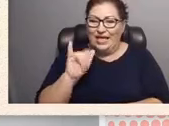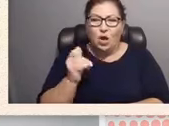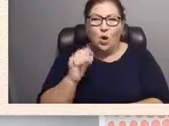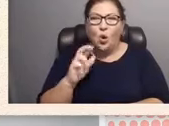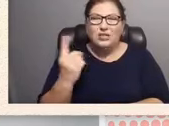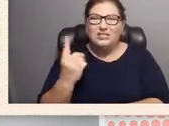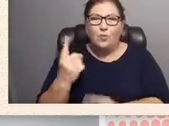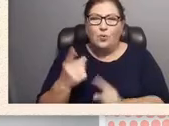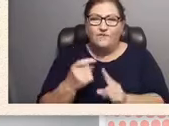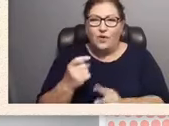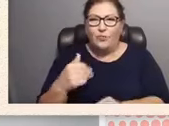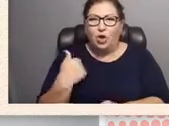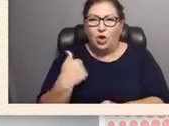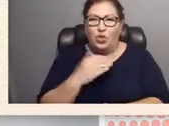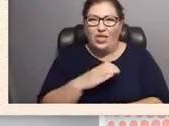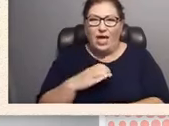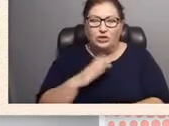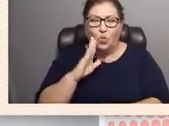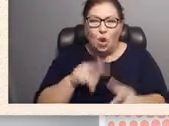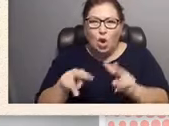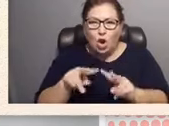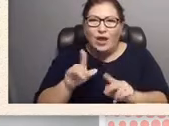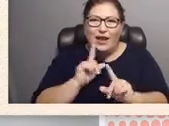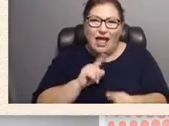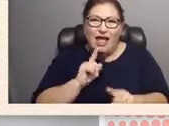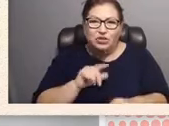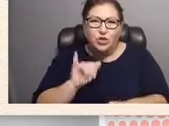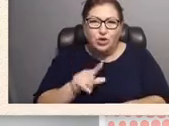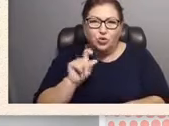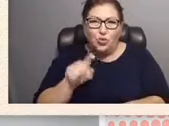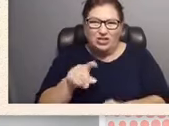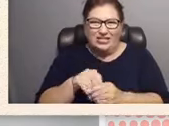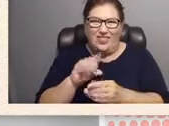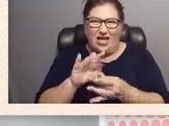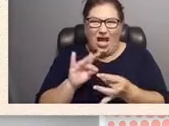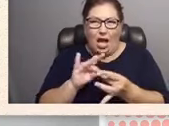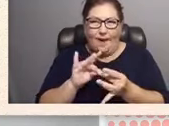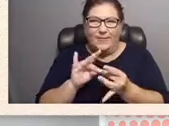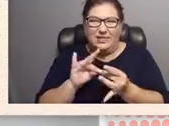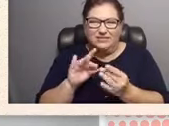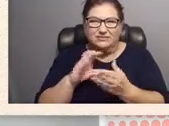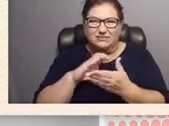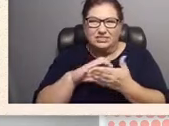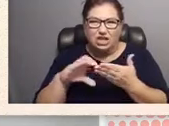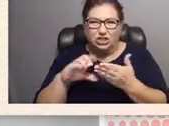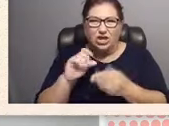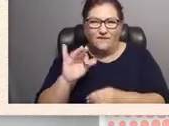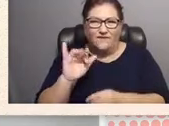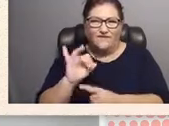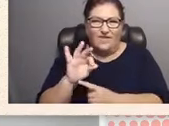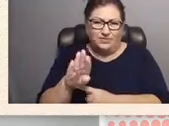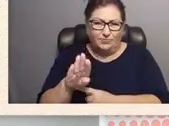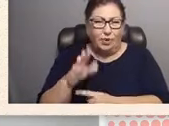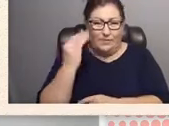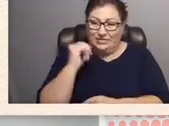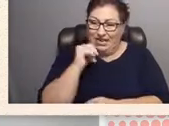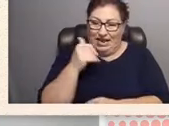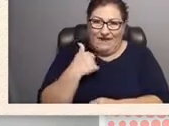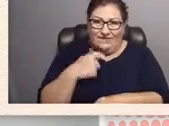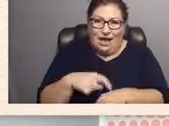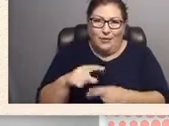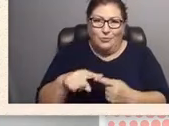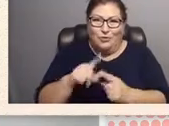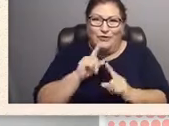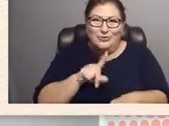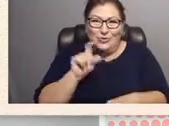looking through those and can give you answers right there in the comments section, since we didn't have a lot of time to do the Q&A here at the end of this session. There